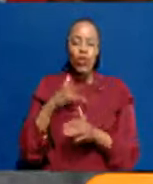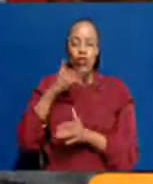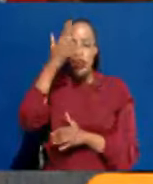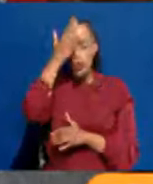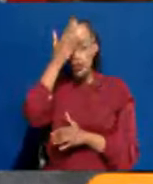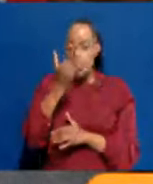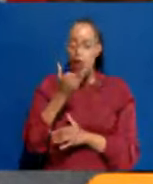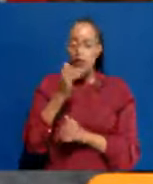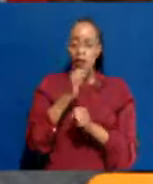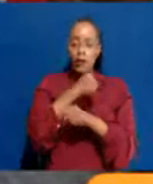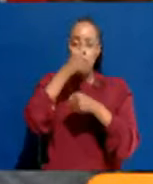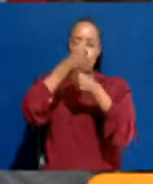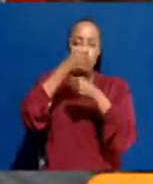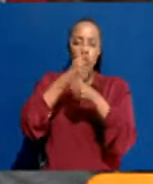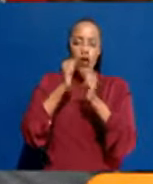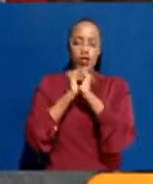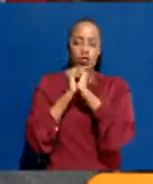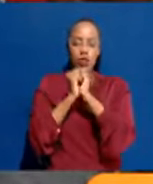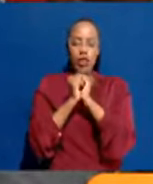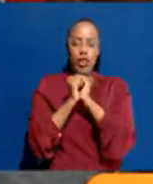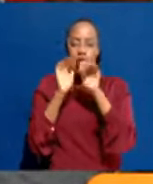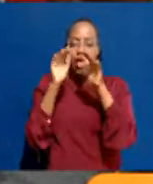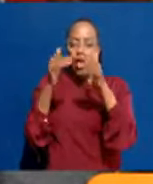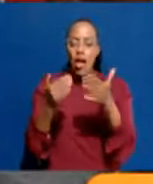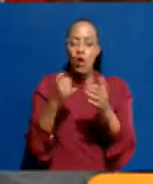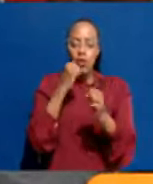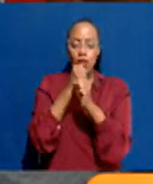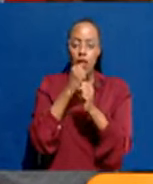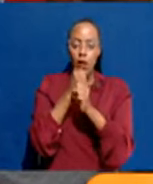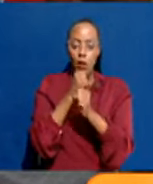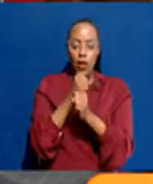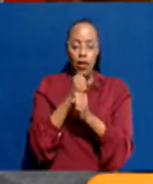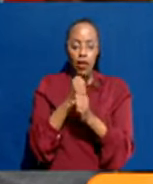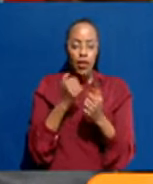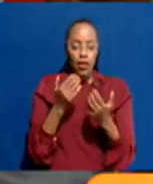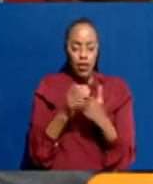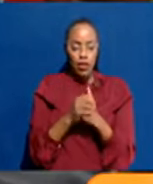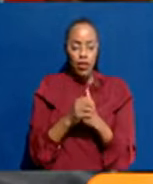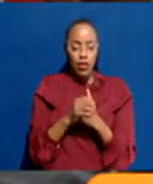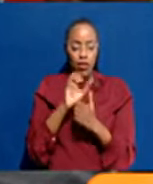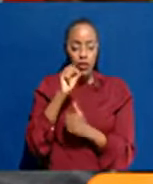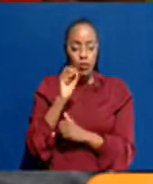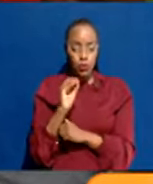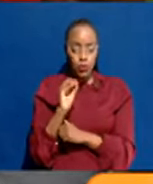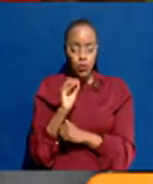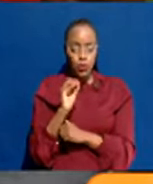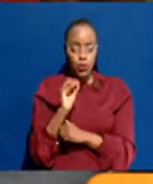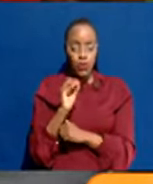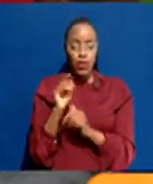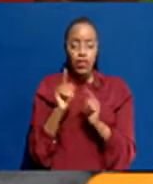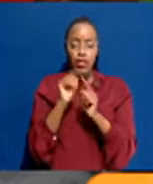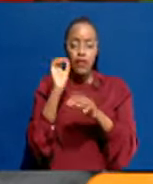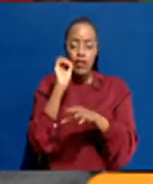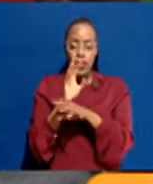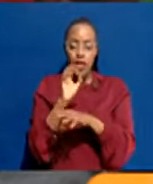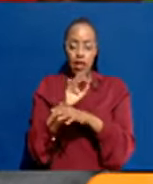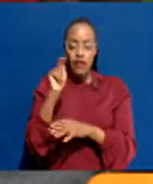cannot work together the way they are. So they advised the